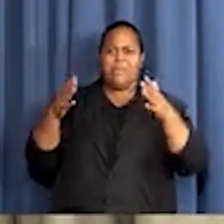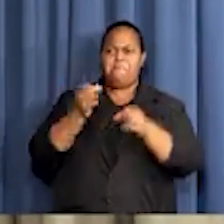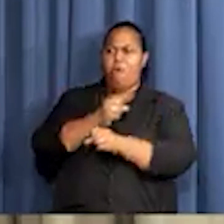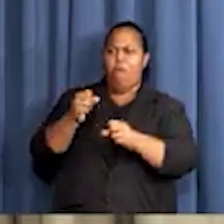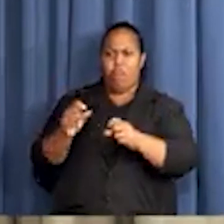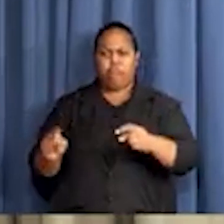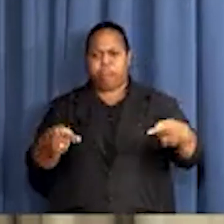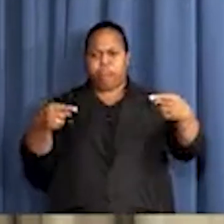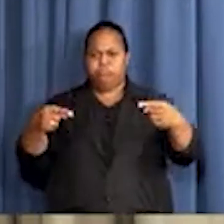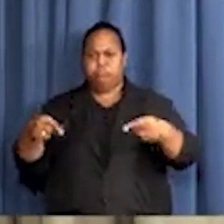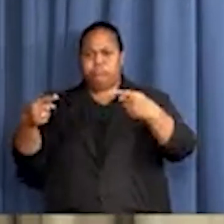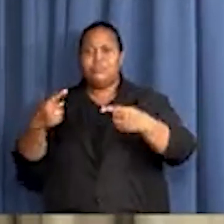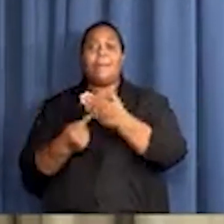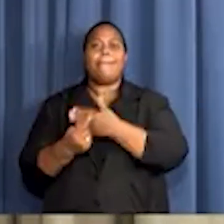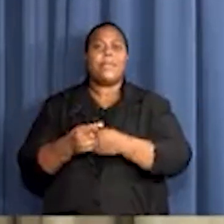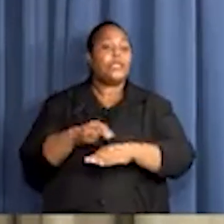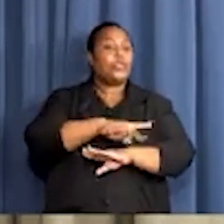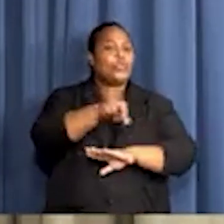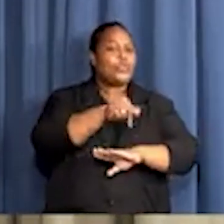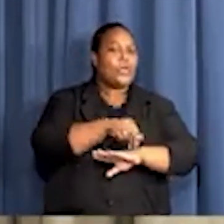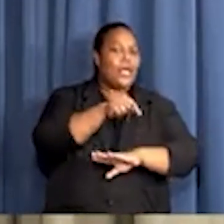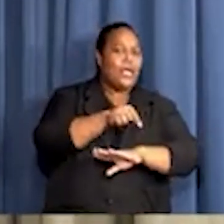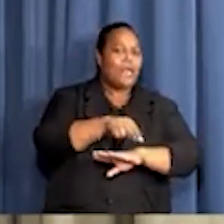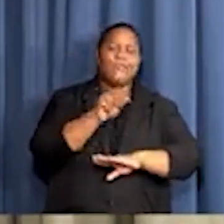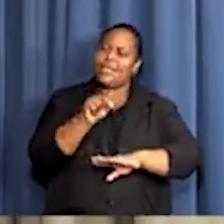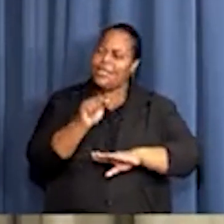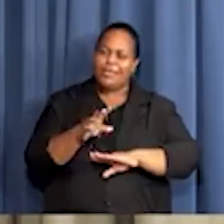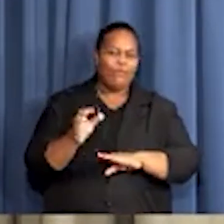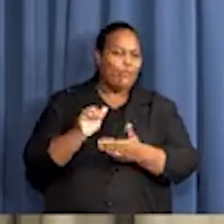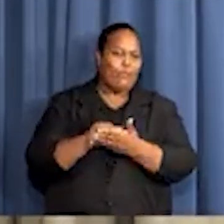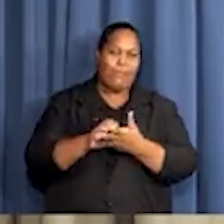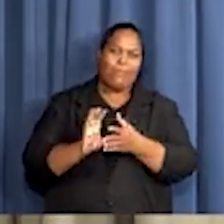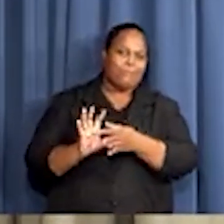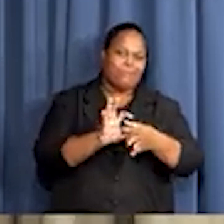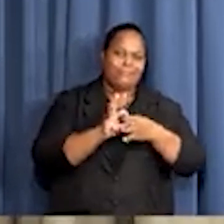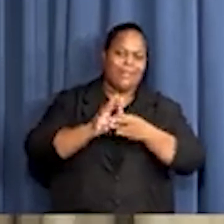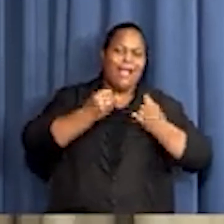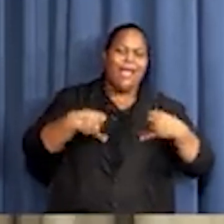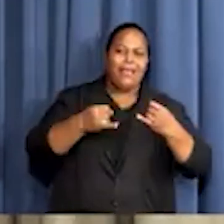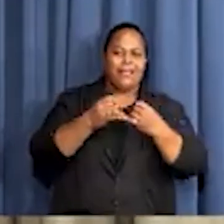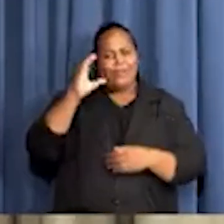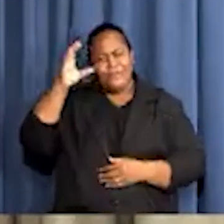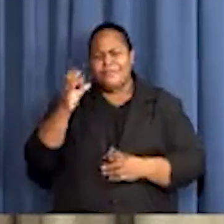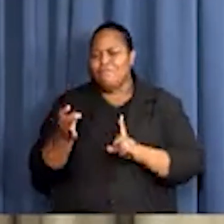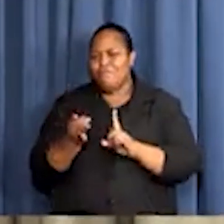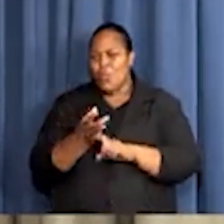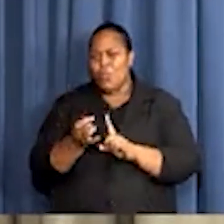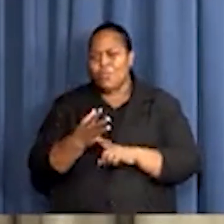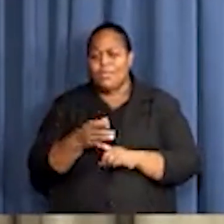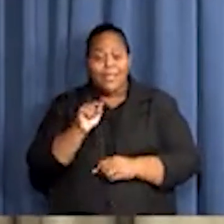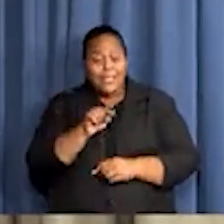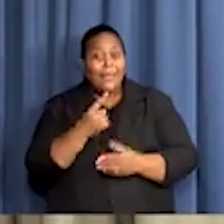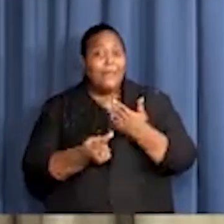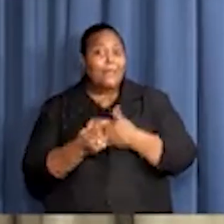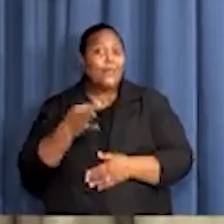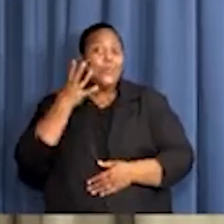is affecting the region. The need for greater unity amongst island countries is crucial. This was evident during